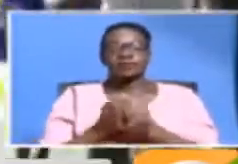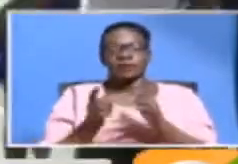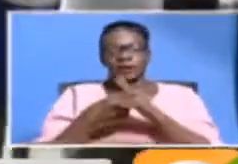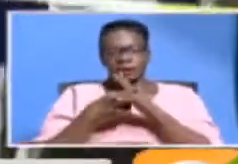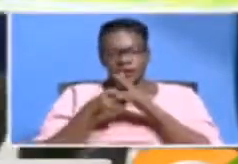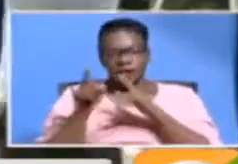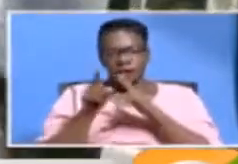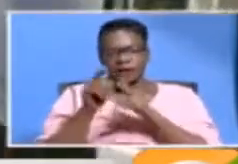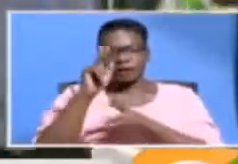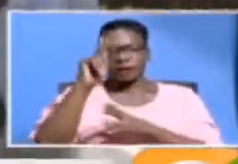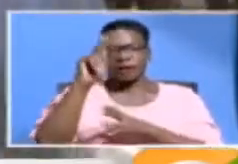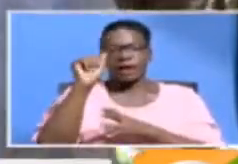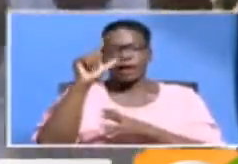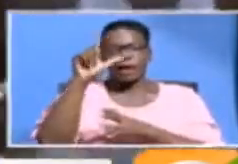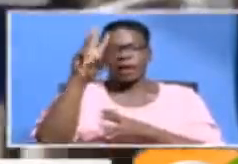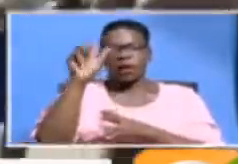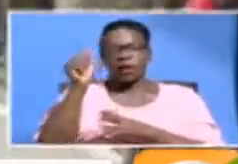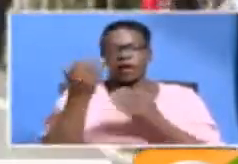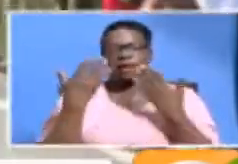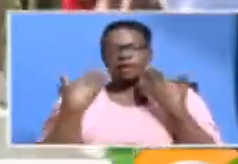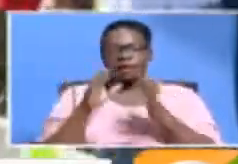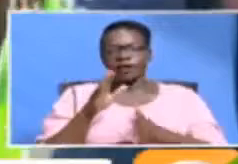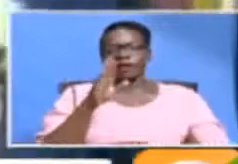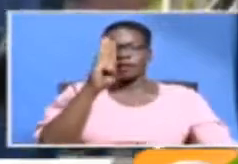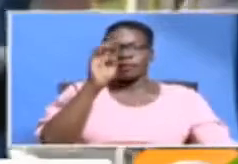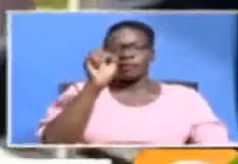Salawa and concluded at Biretwo.